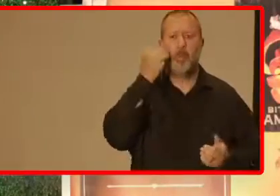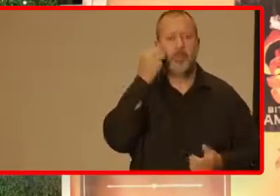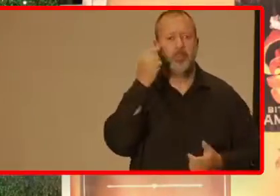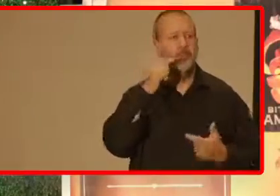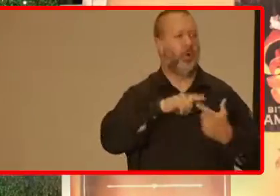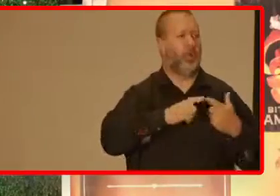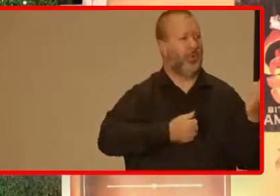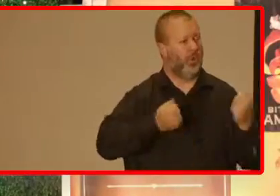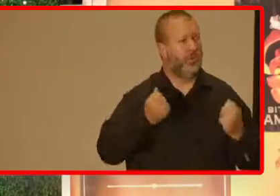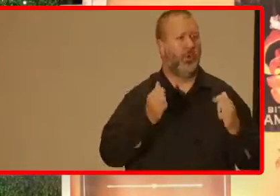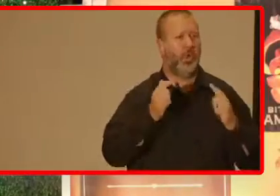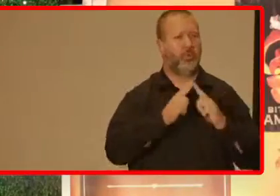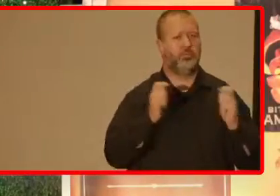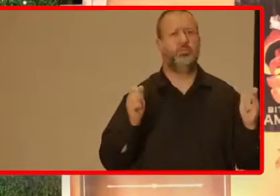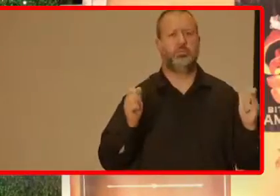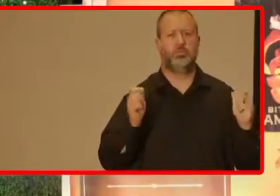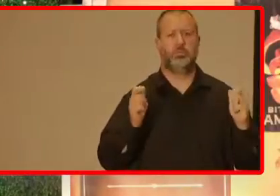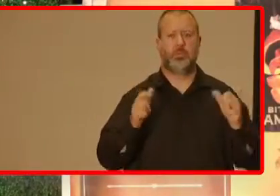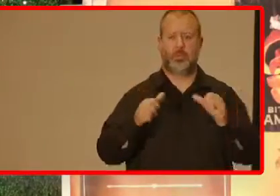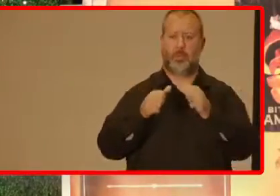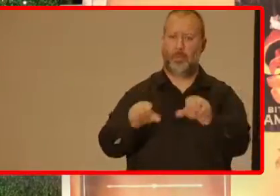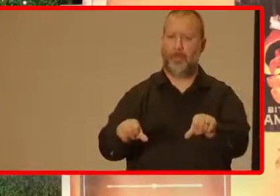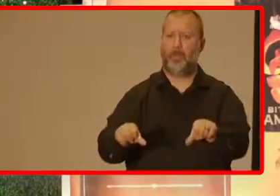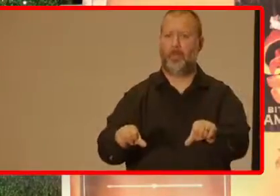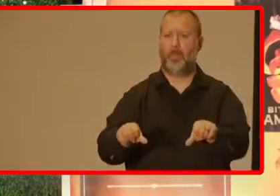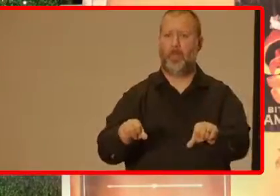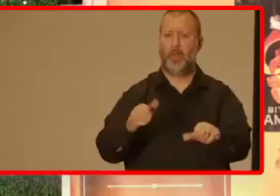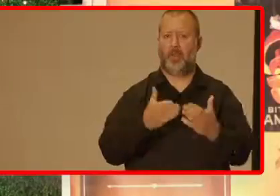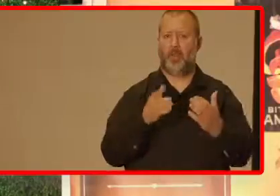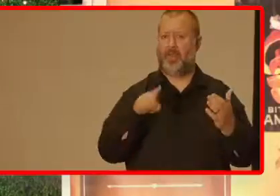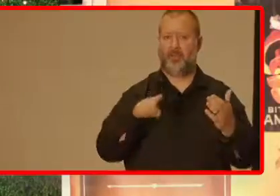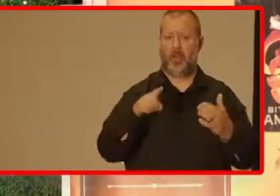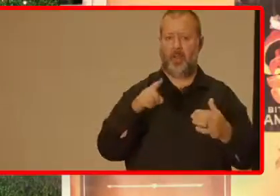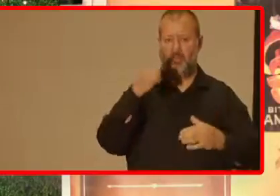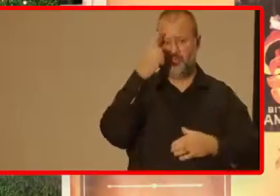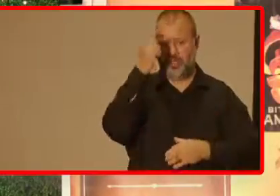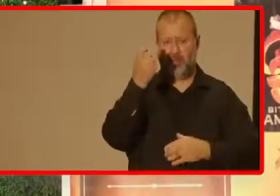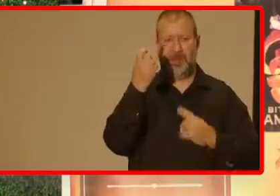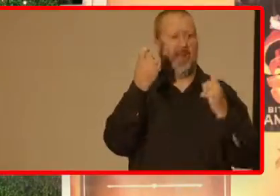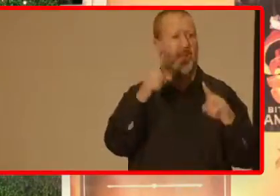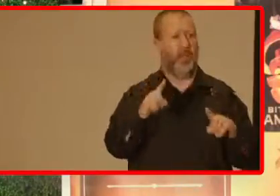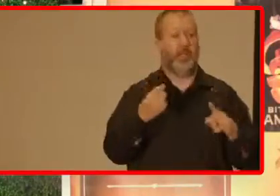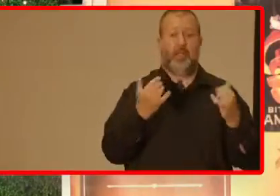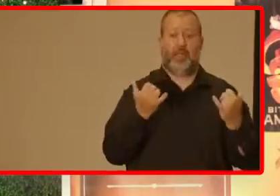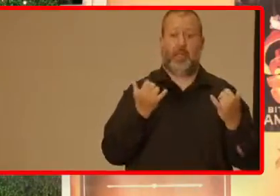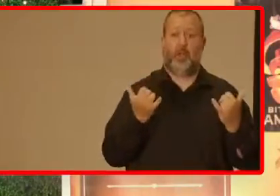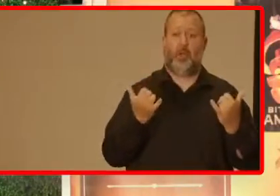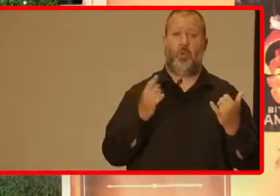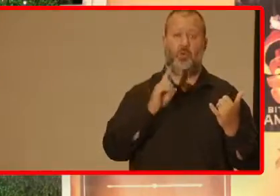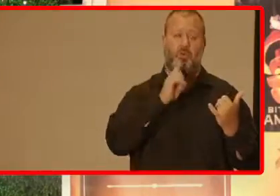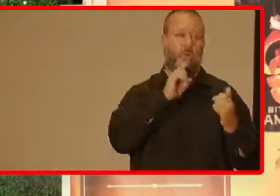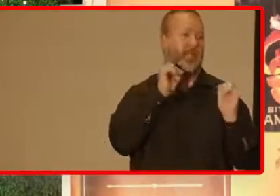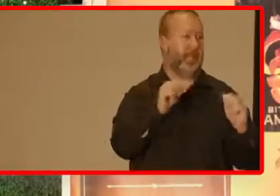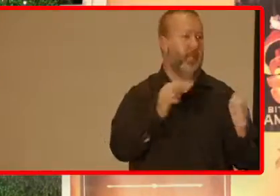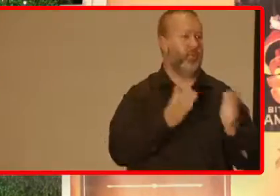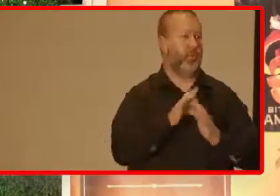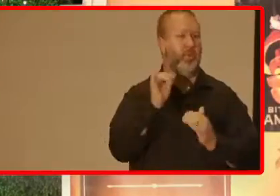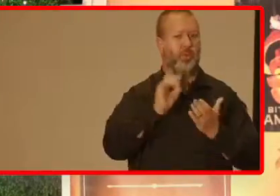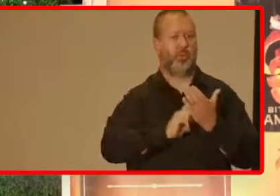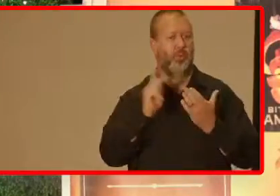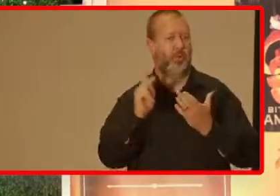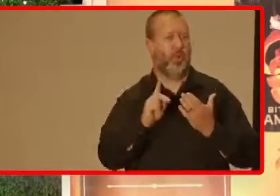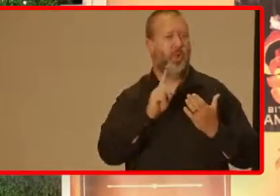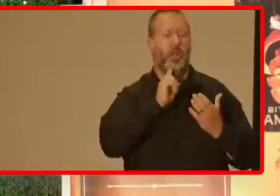and vehicles, to put down payments on things they could never even dream of, but now is a reality through the ABLE program. So